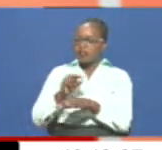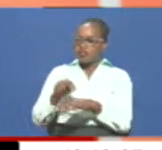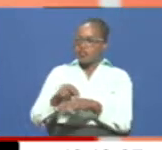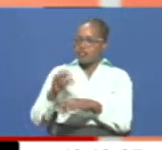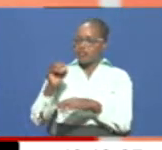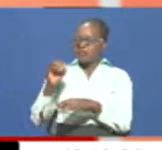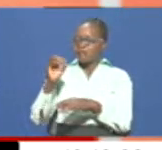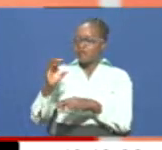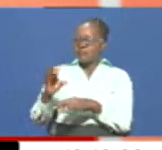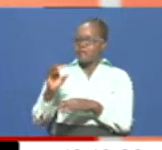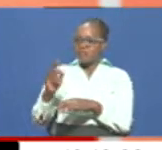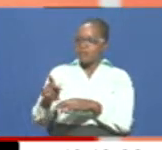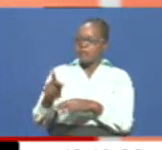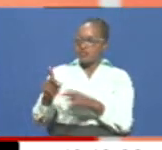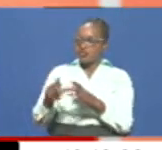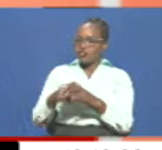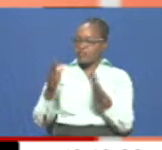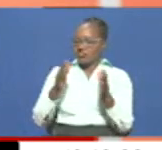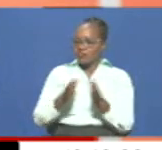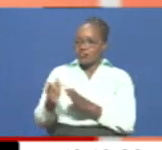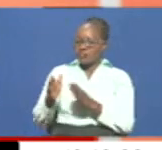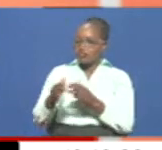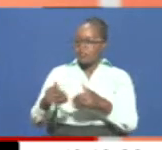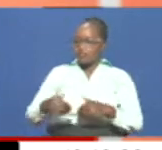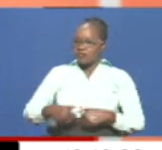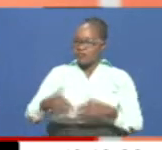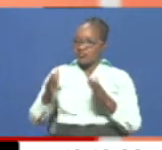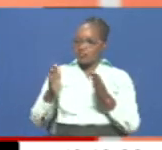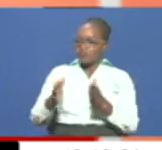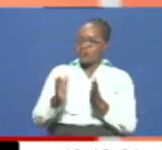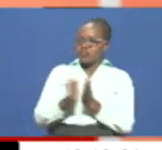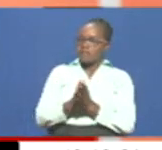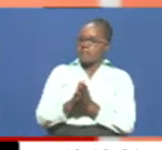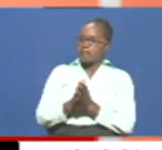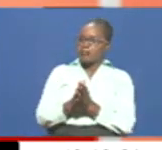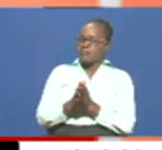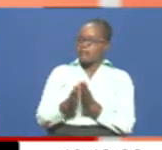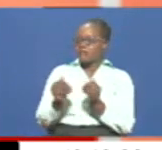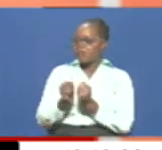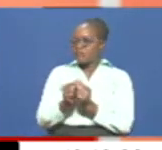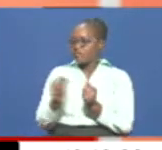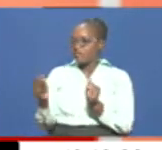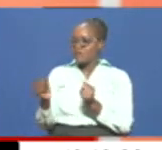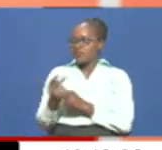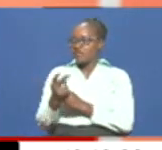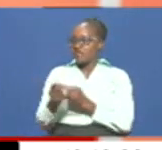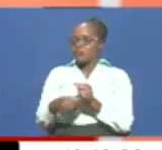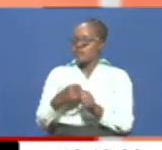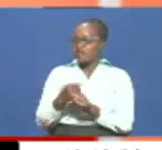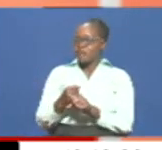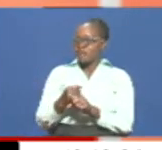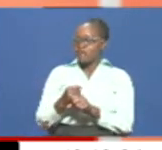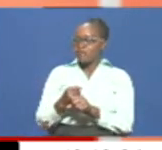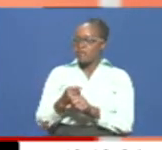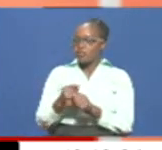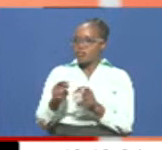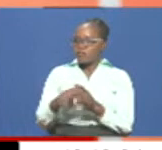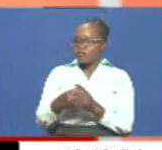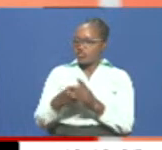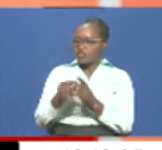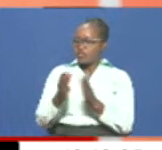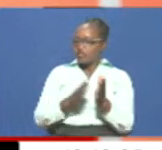start preparing youngsters who probably will be 10 years now or 12 years, work with our affiliate federations, start preparing them